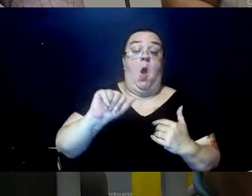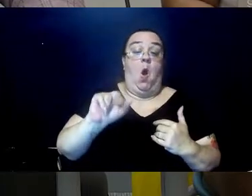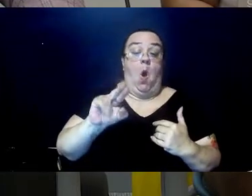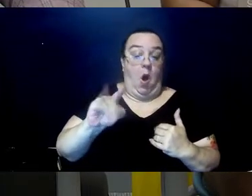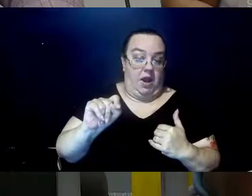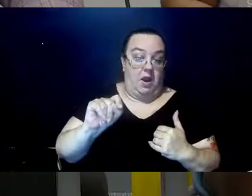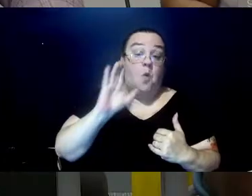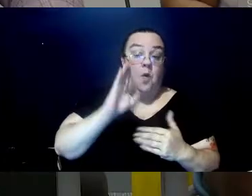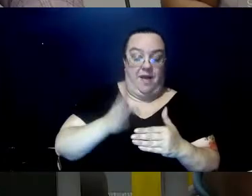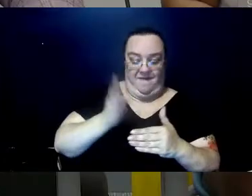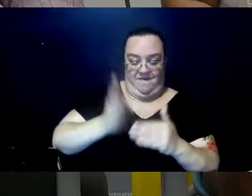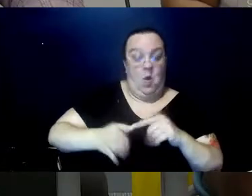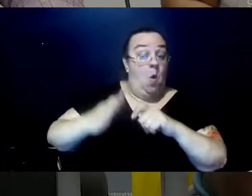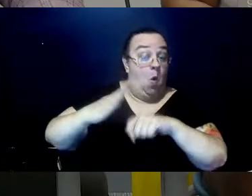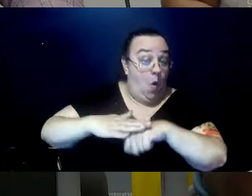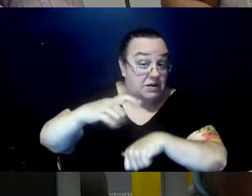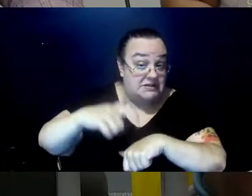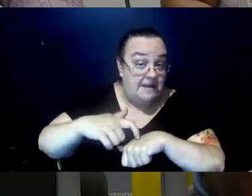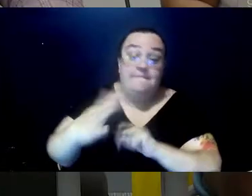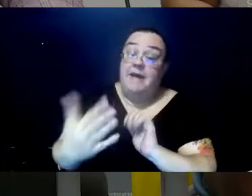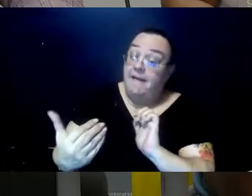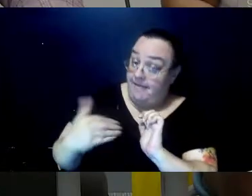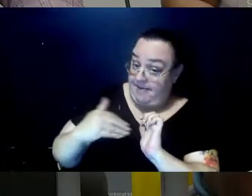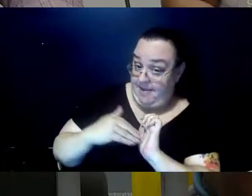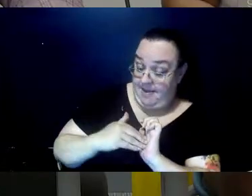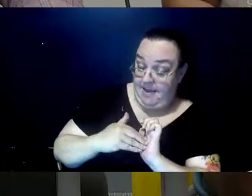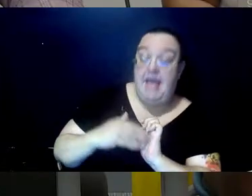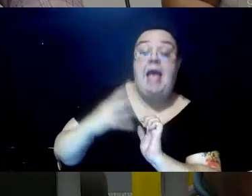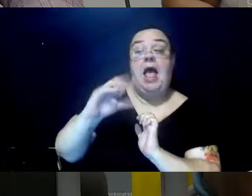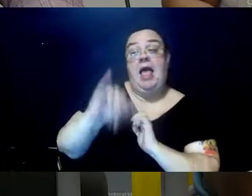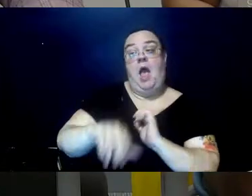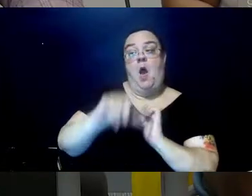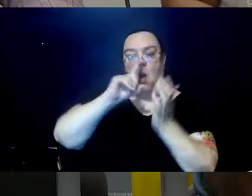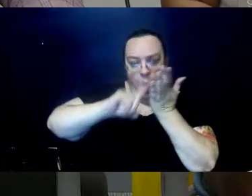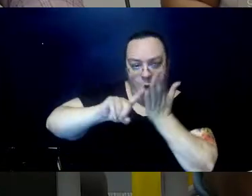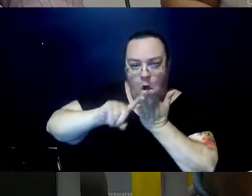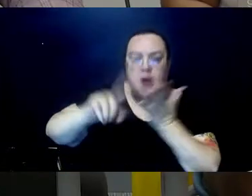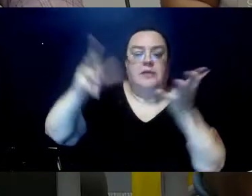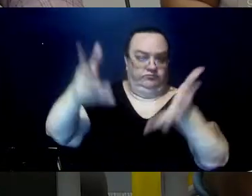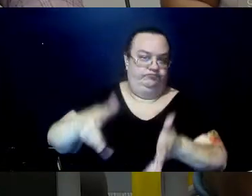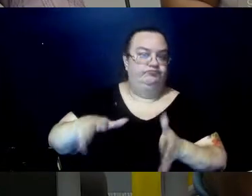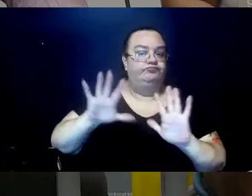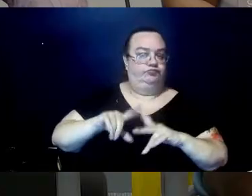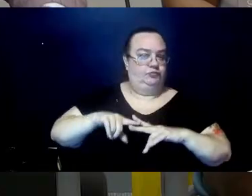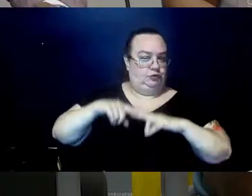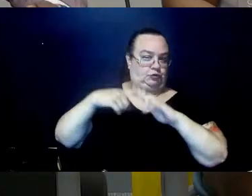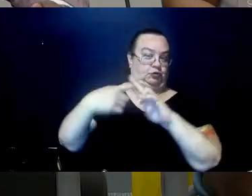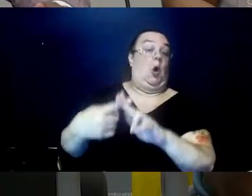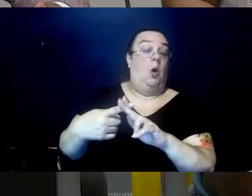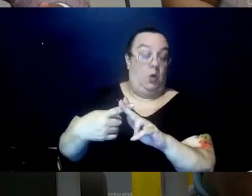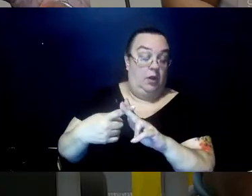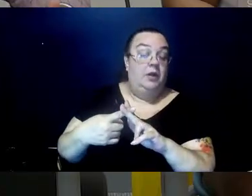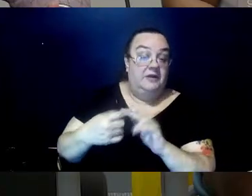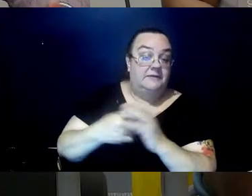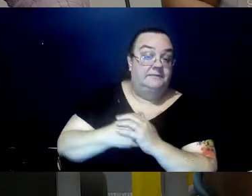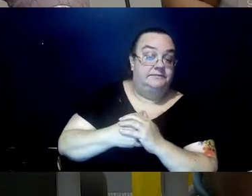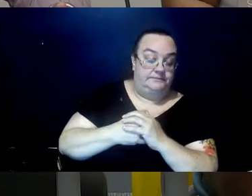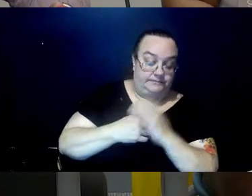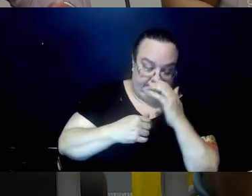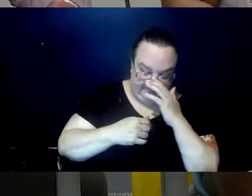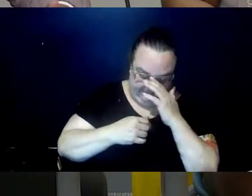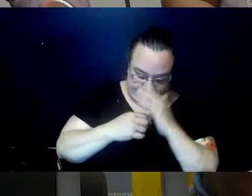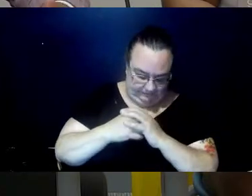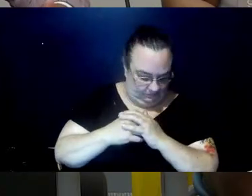again, and the audit has begun. So they've begun the beginning